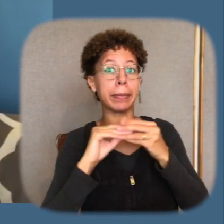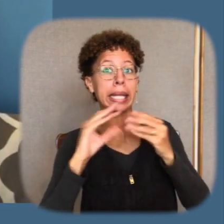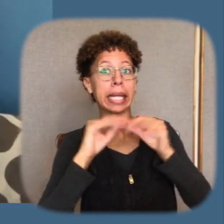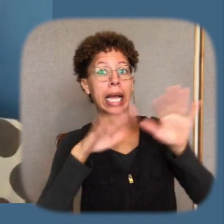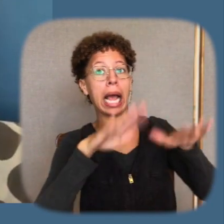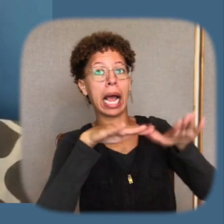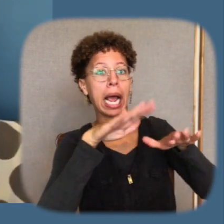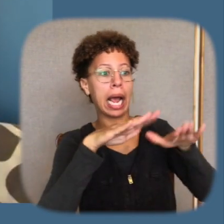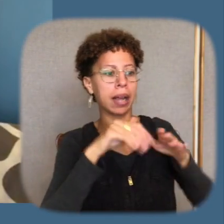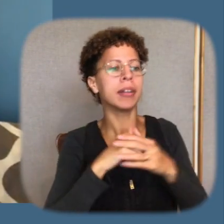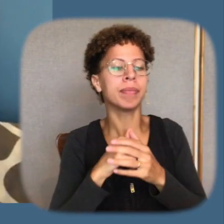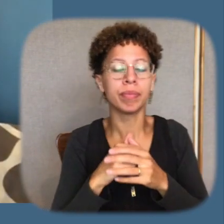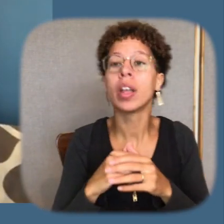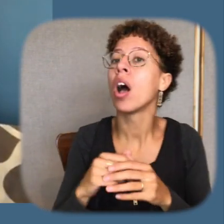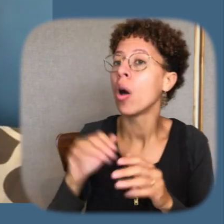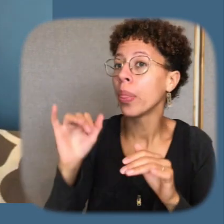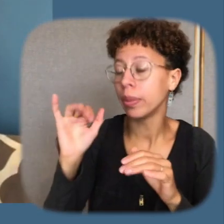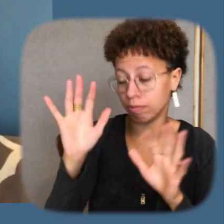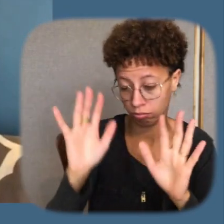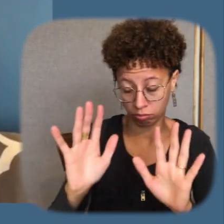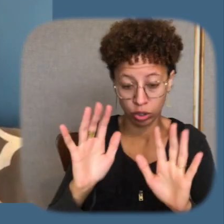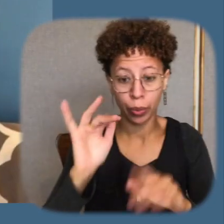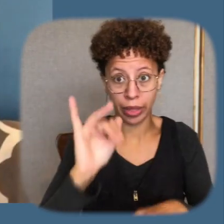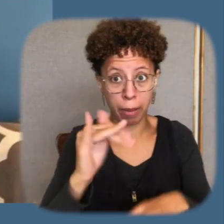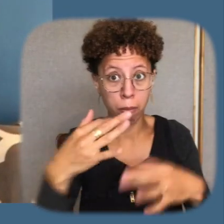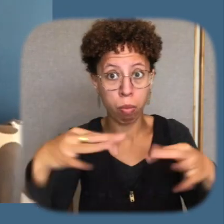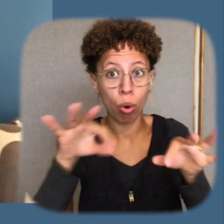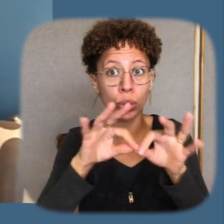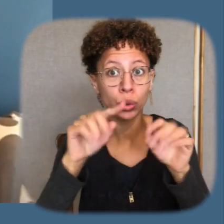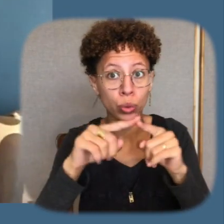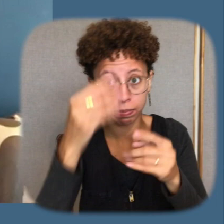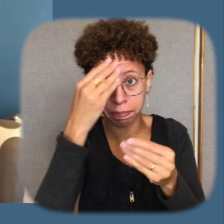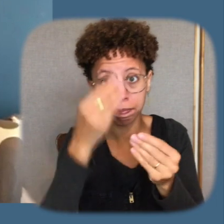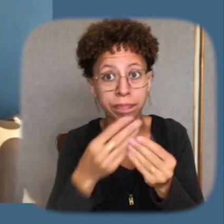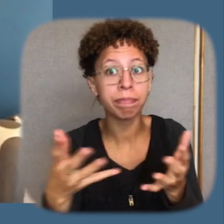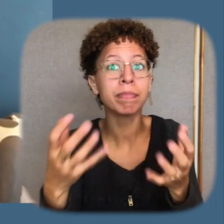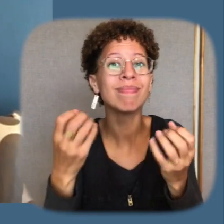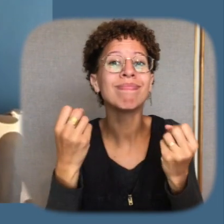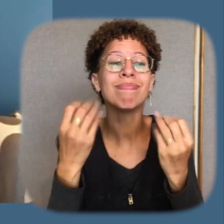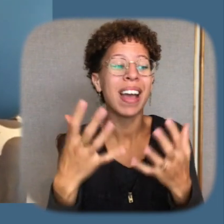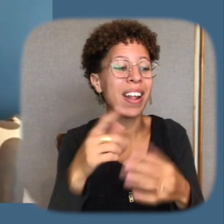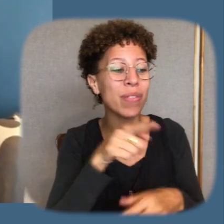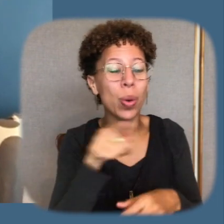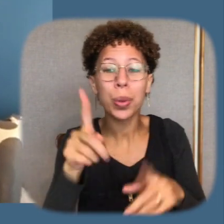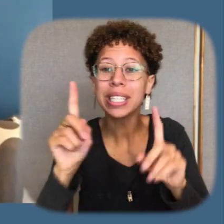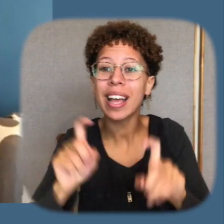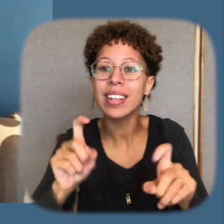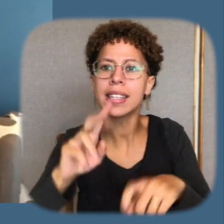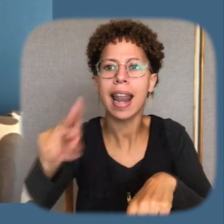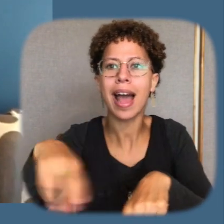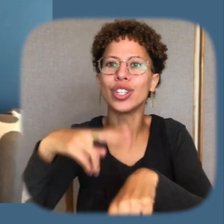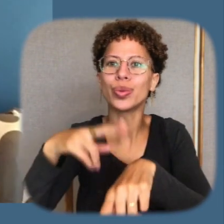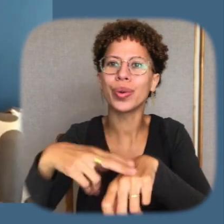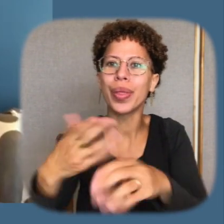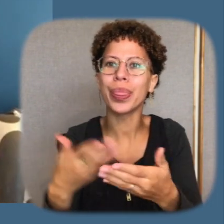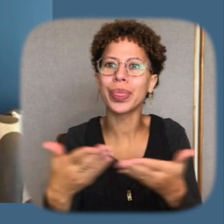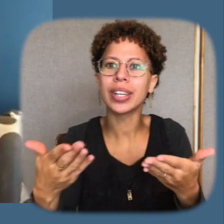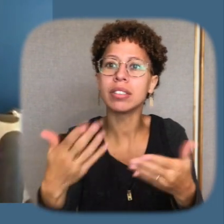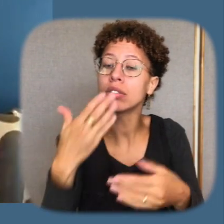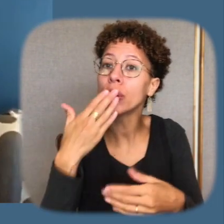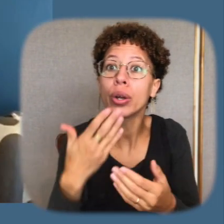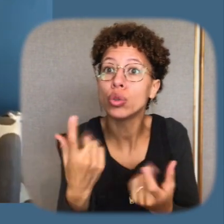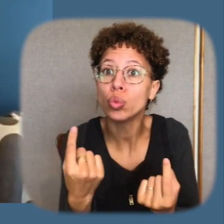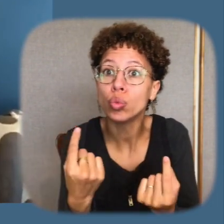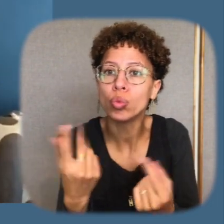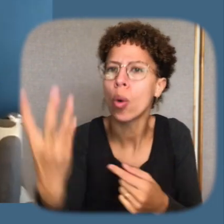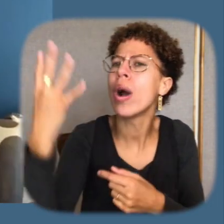that's another important thing to note, that a lot of your objects are natural objects, and it's good to get outside to find